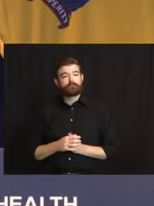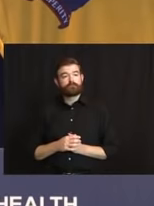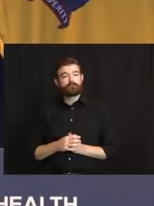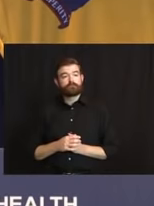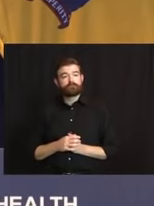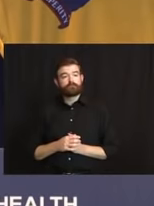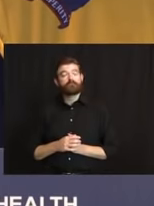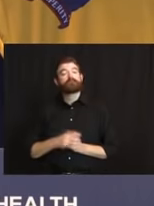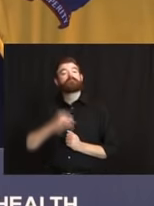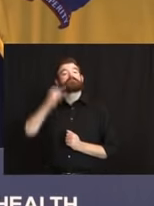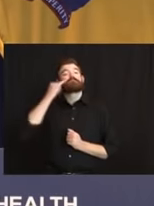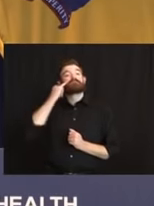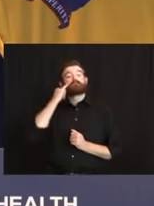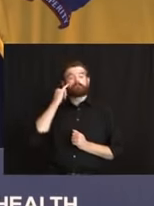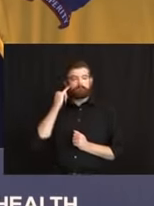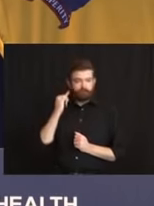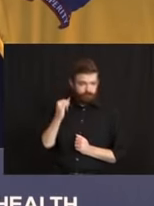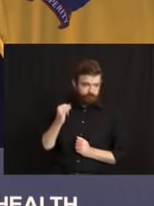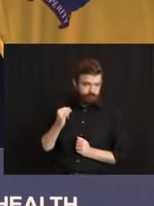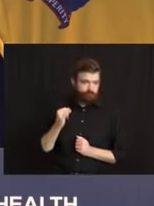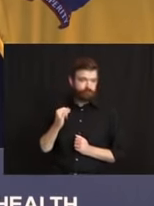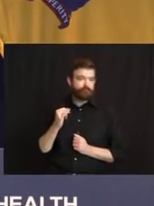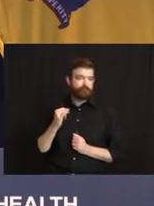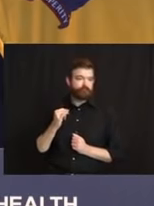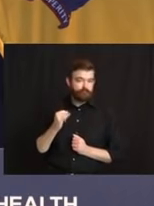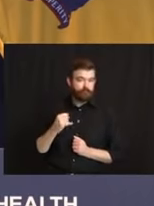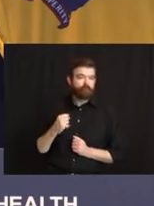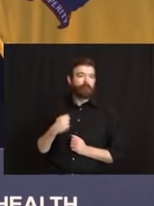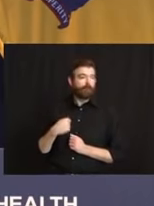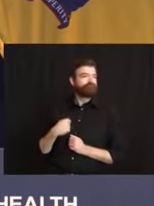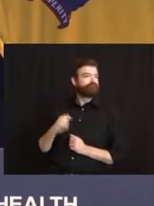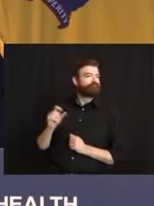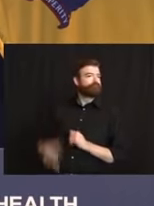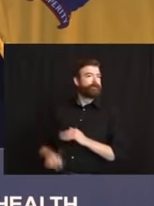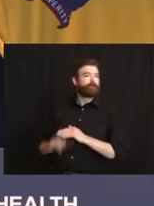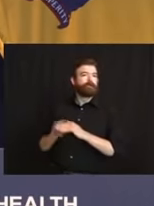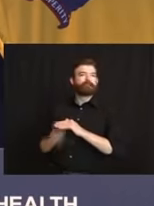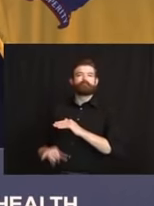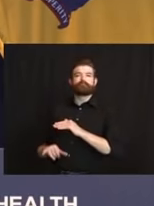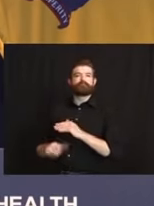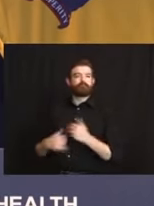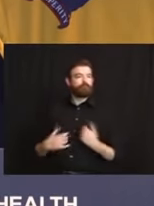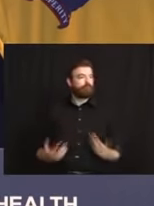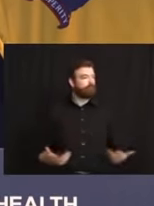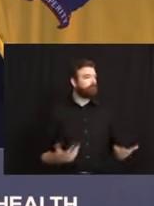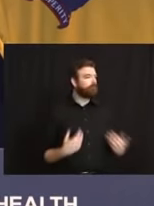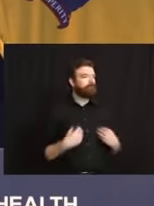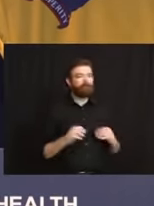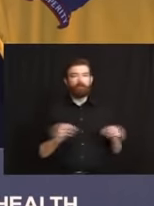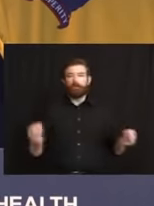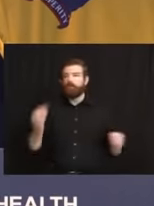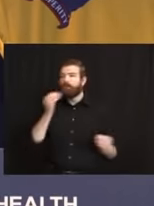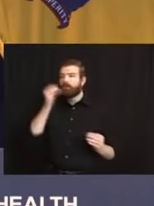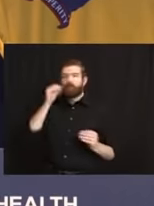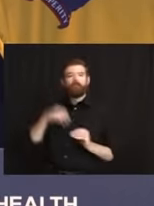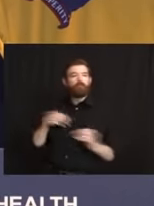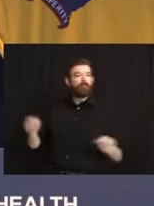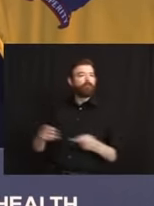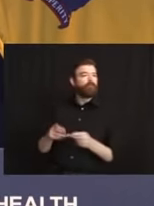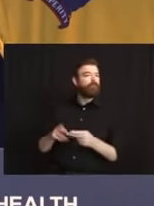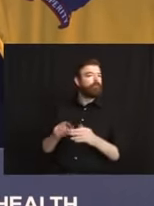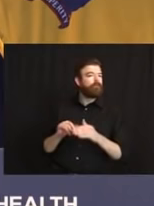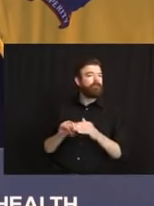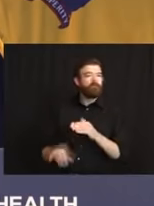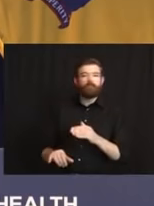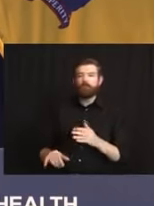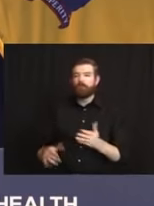space in their homes or maybe even don't have a home, especially as you're urging people coming from other states to isolate? Does the state have